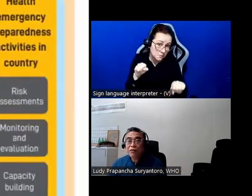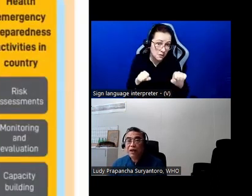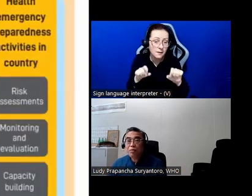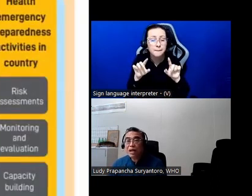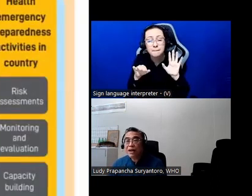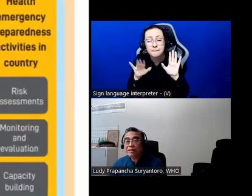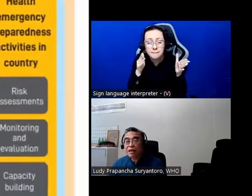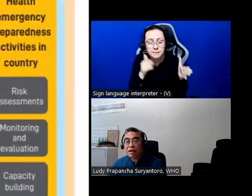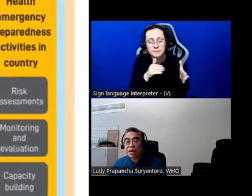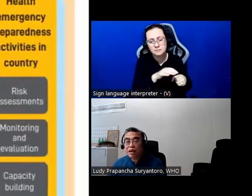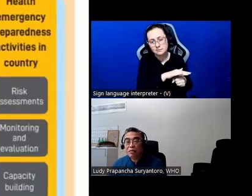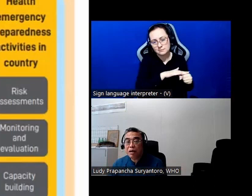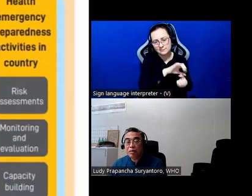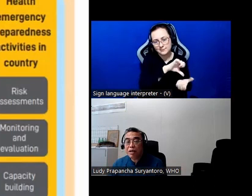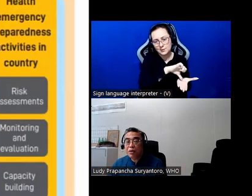So the framework has,